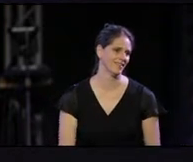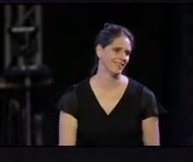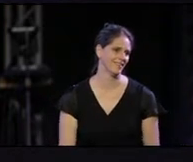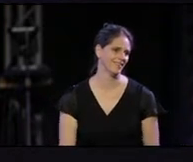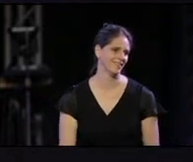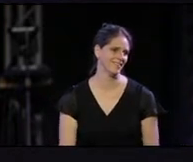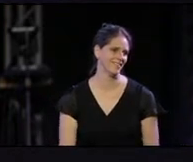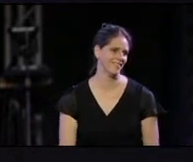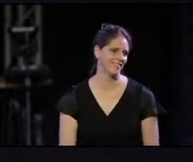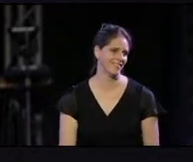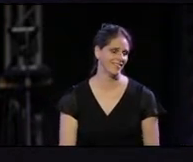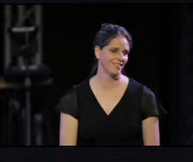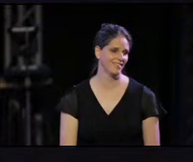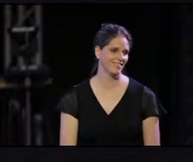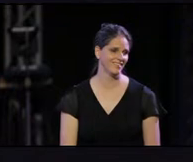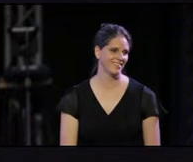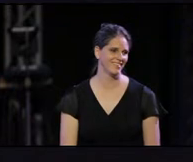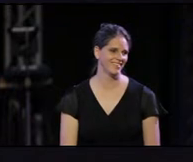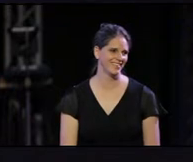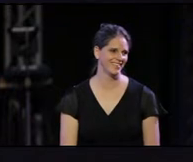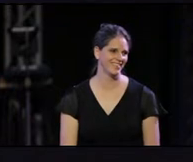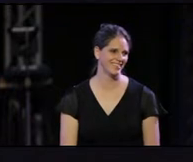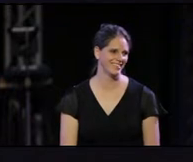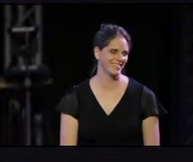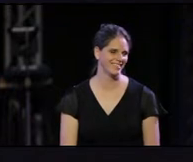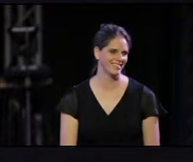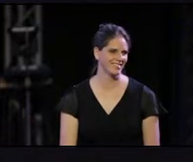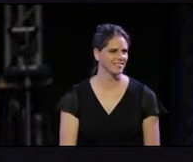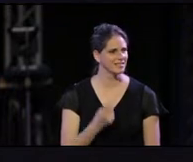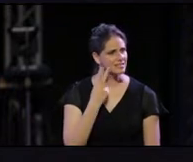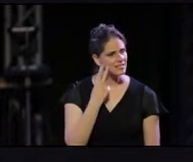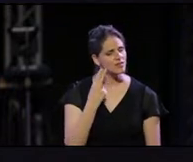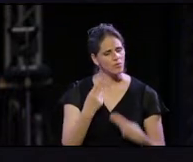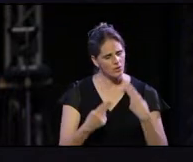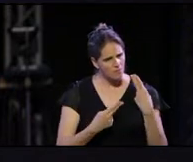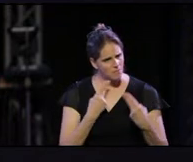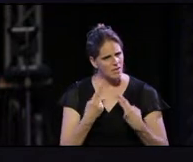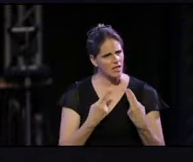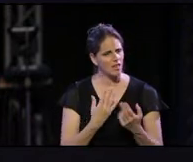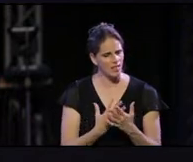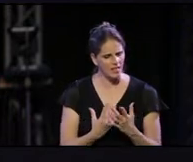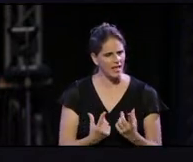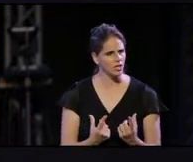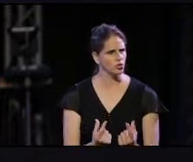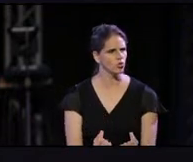Do you see what a meal can do? Do you see what just having food with somebody